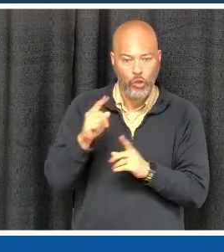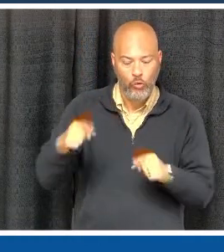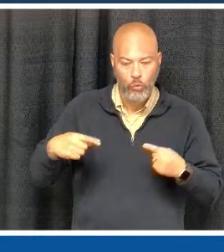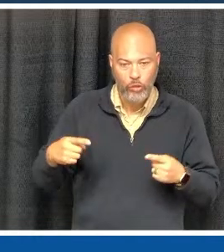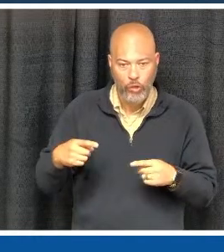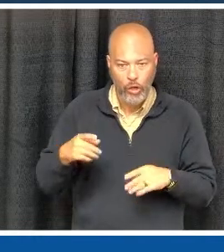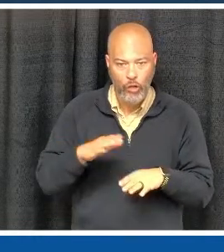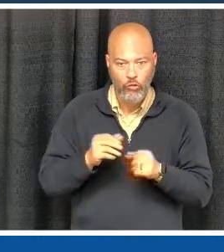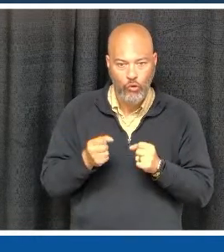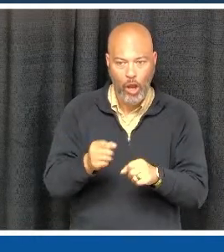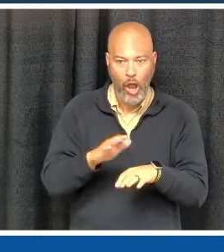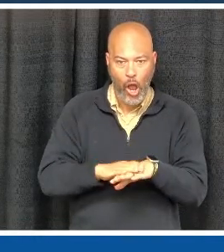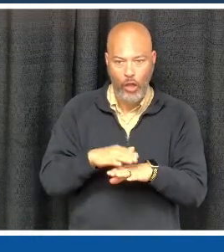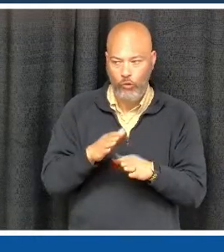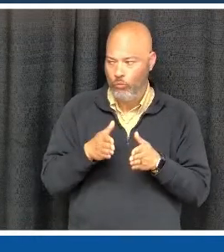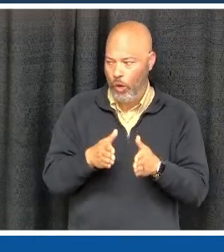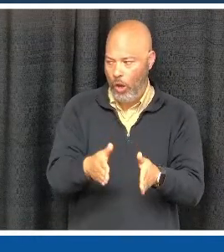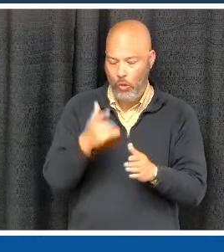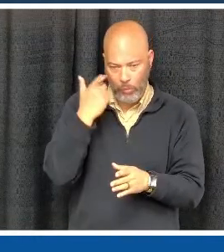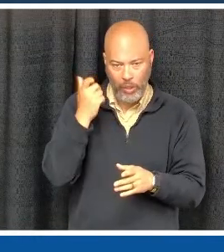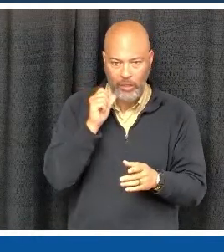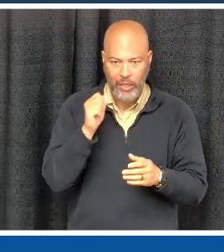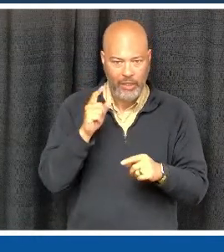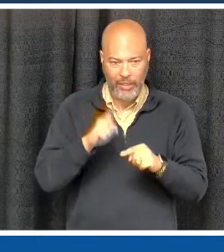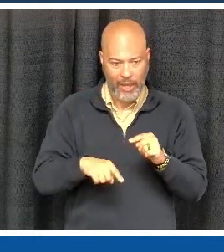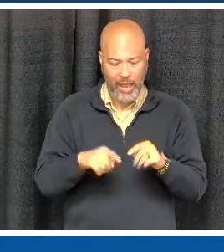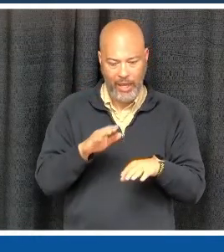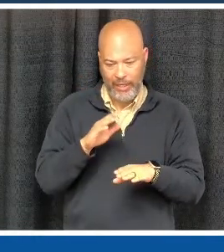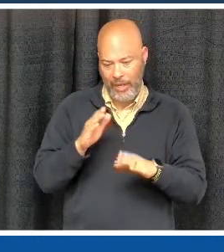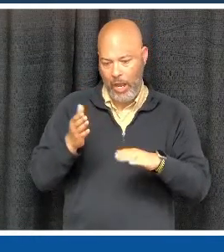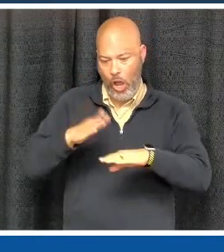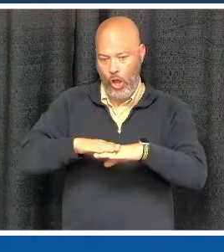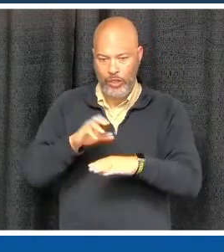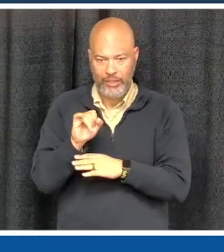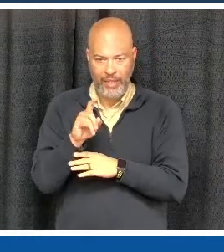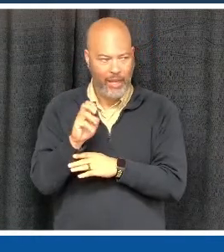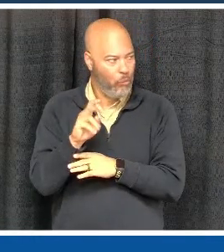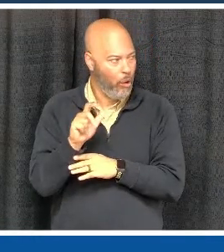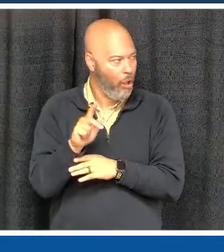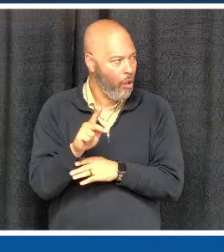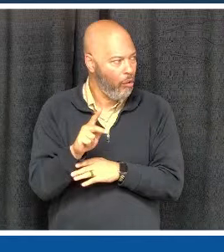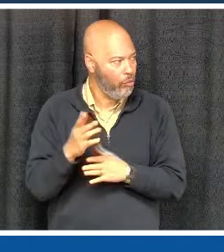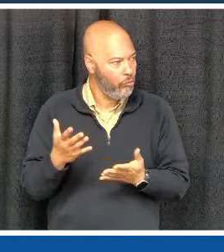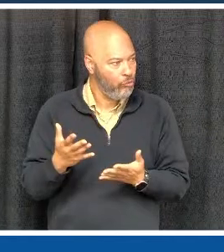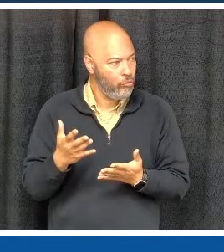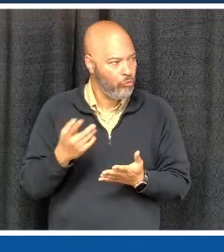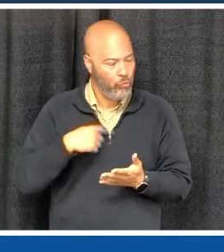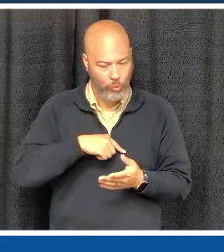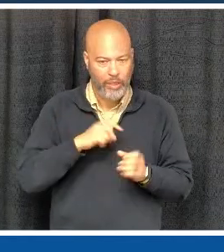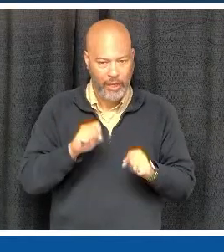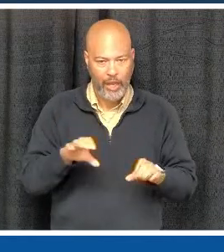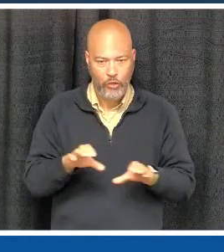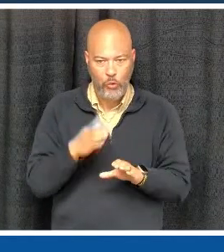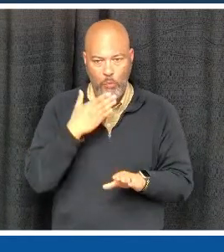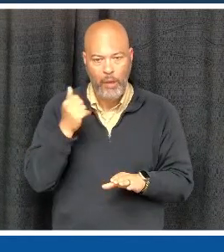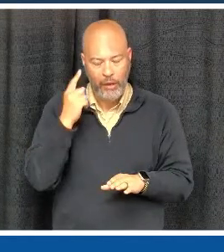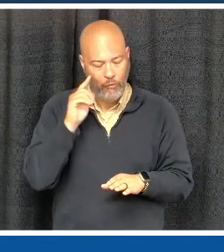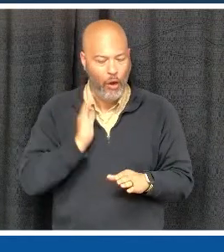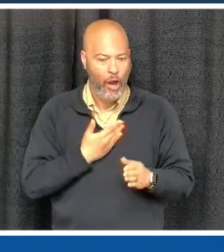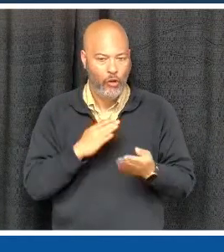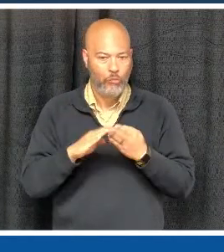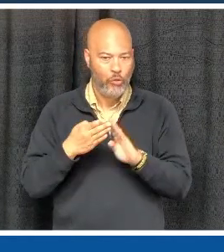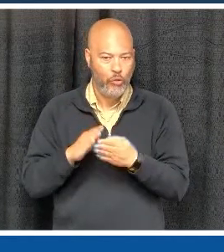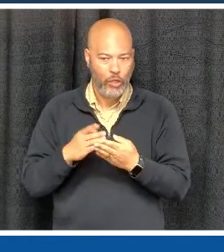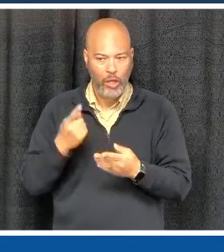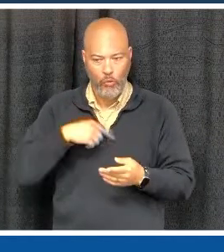wheelchairs driving down Madison because they can't get on the sidewalk. We can do better for the people of our community,